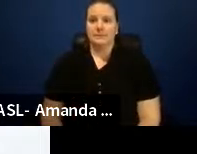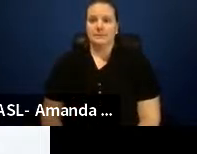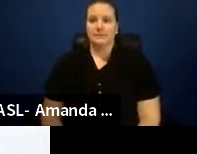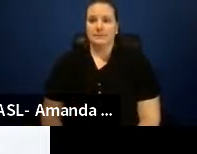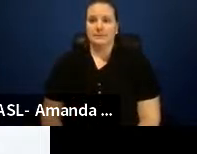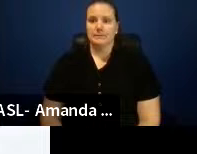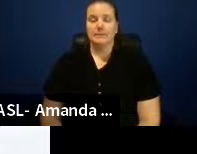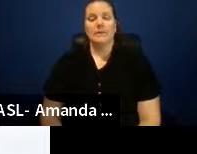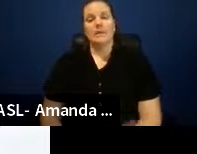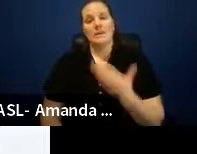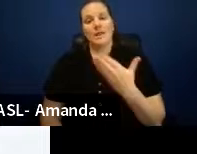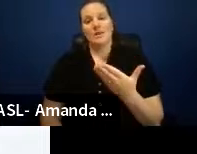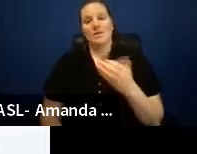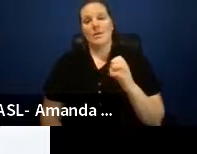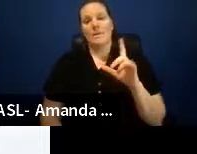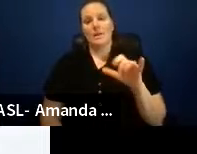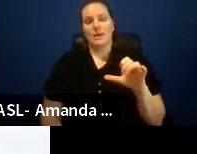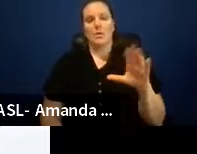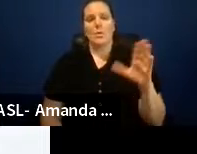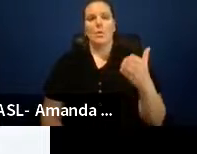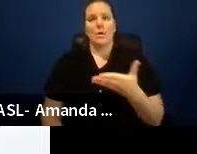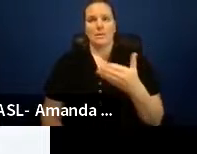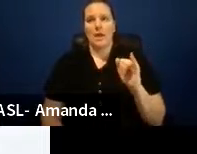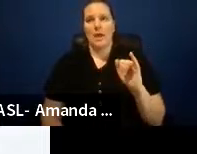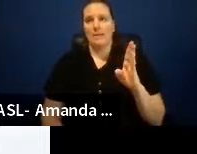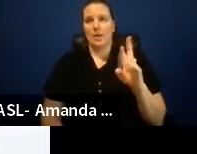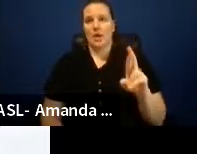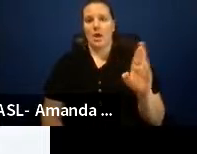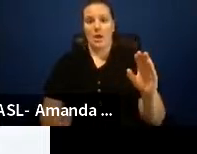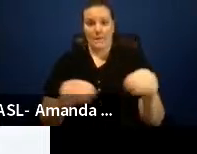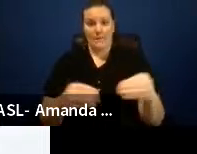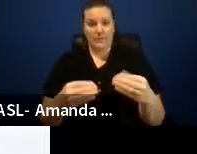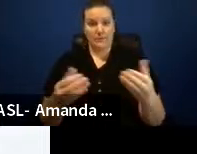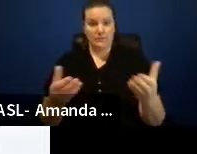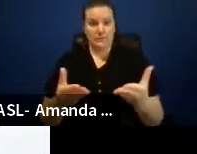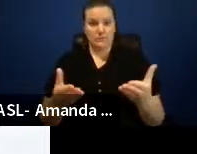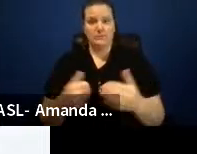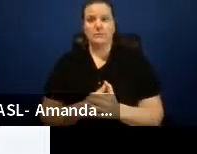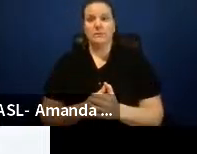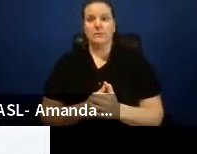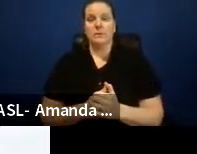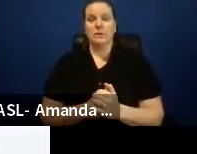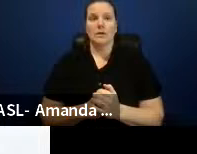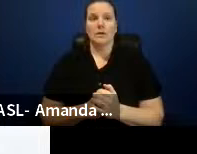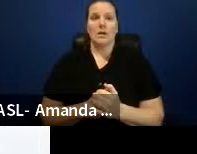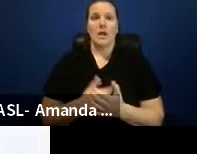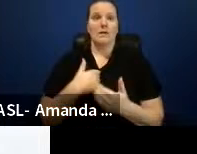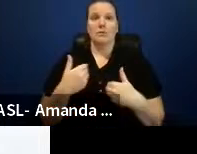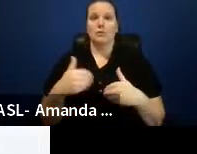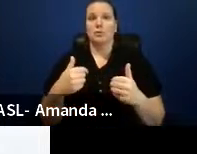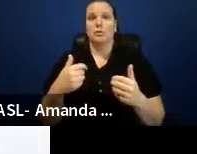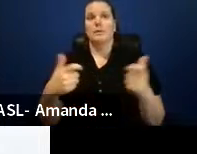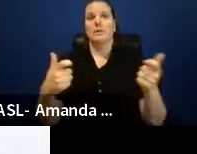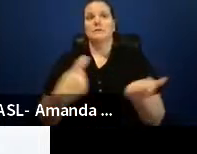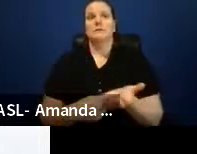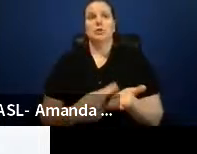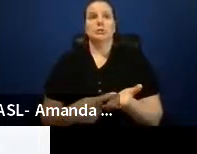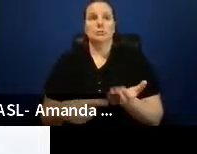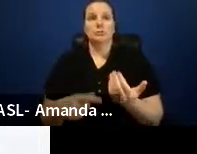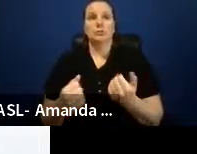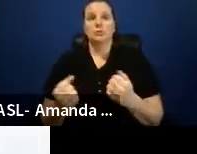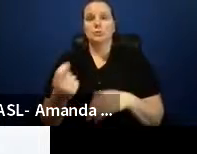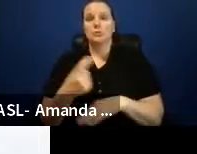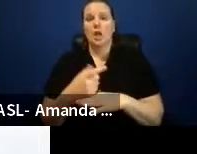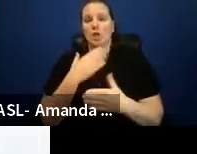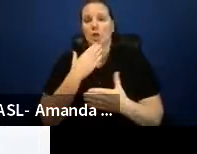Welcome once again to the IBR office, and look to have a robust discussion. We're getting some